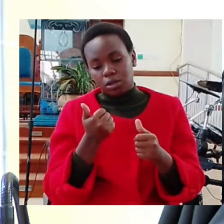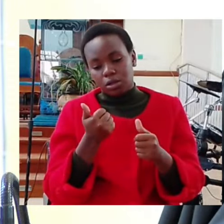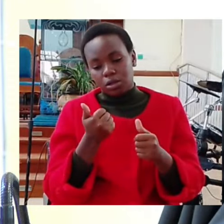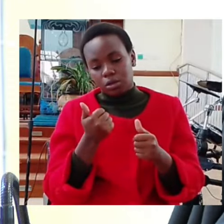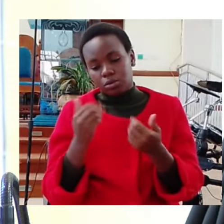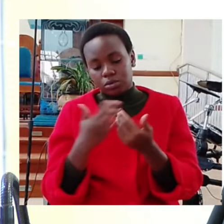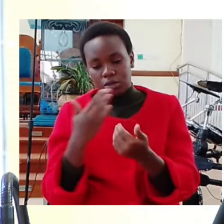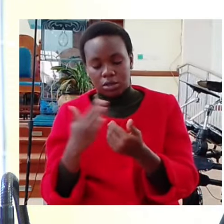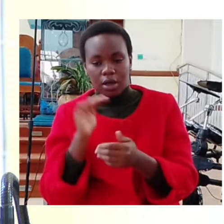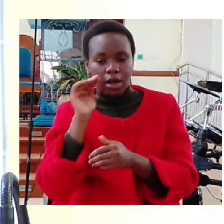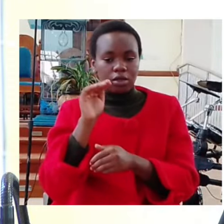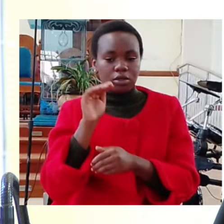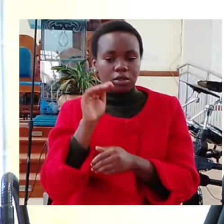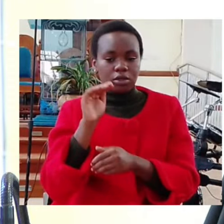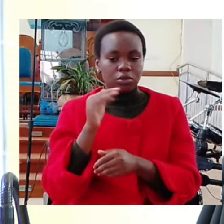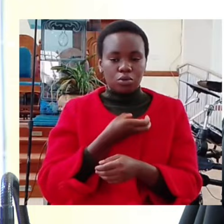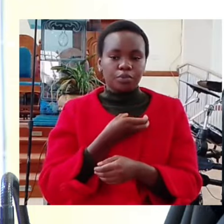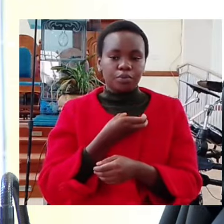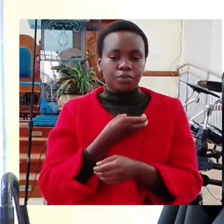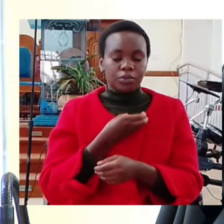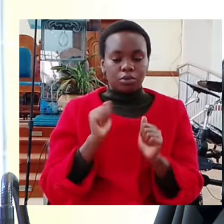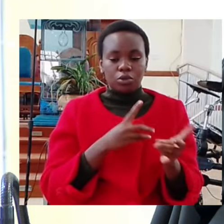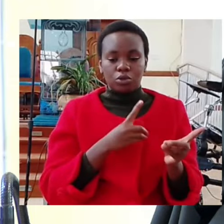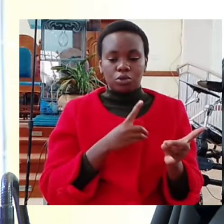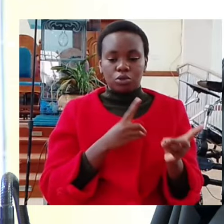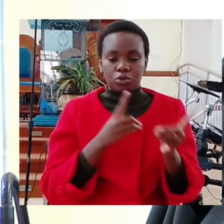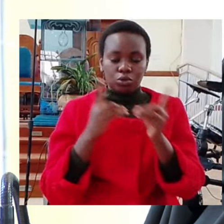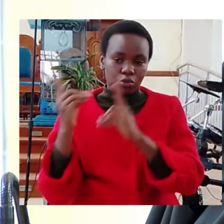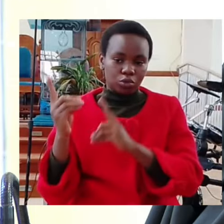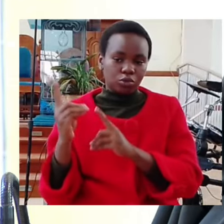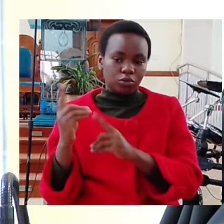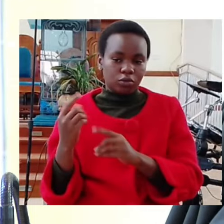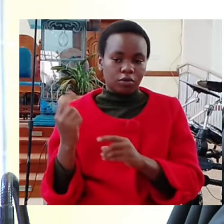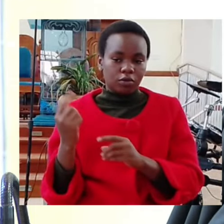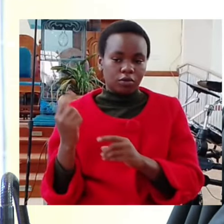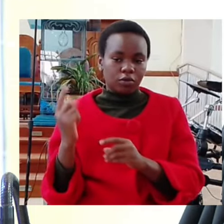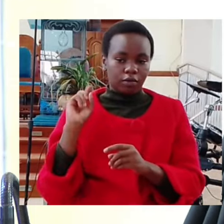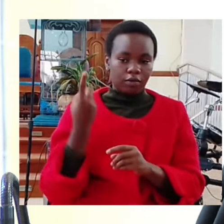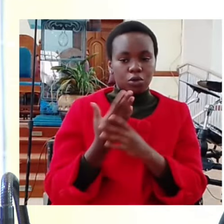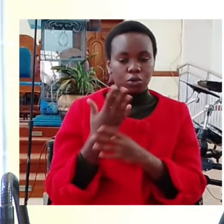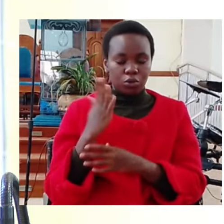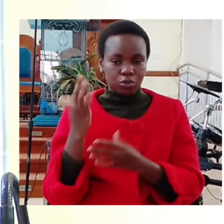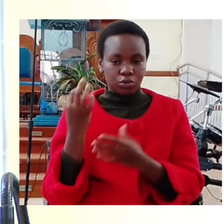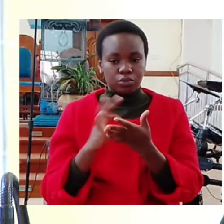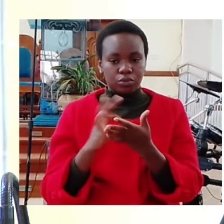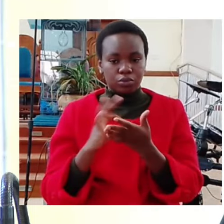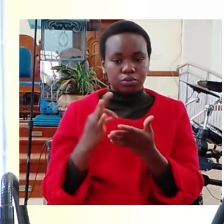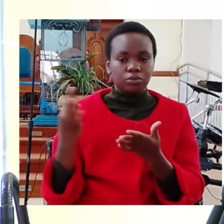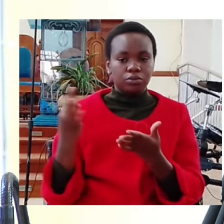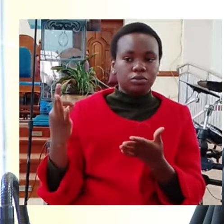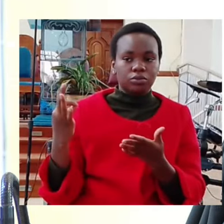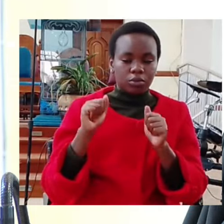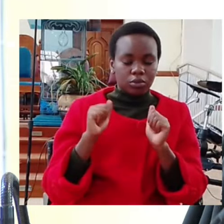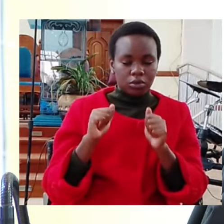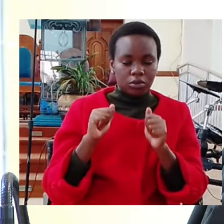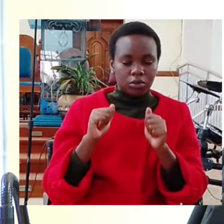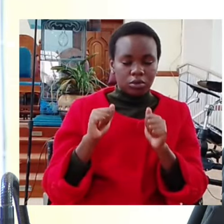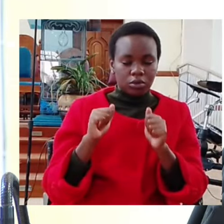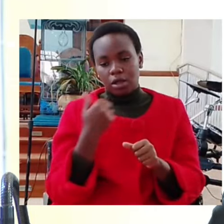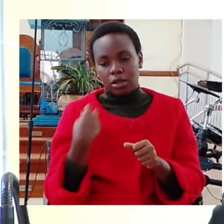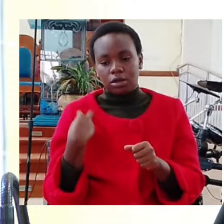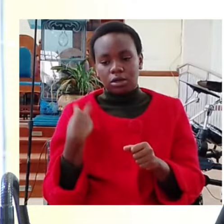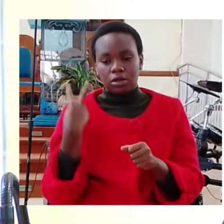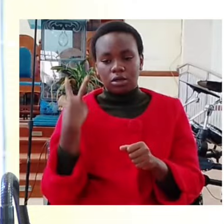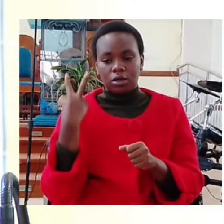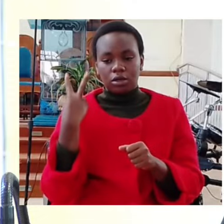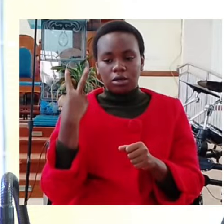urie. Undu uria ungi twikaga ati tugo undu wa mbere we grow spiritually. Tukuraga kiroho undu wa keri tuuga ni